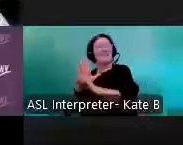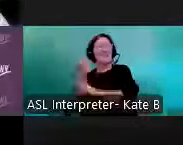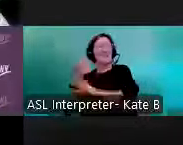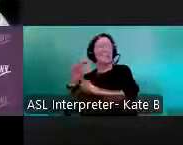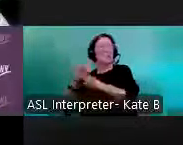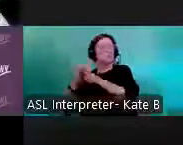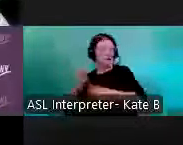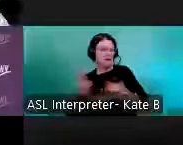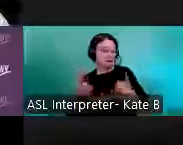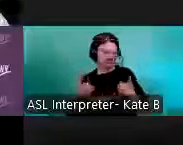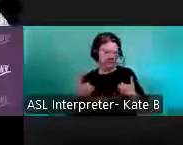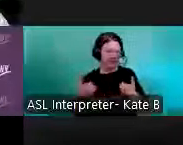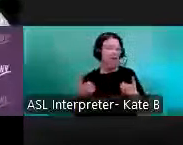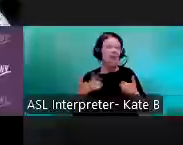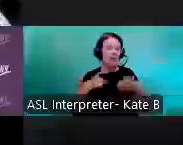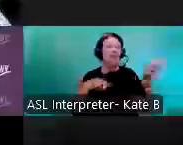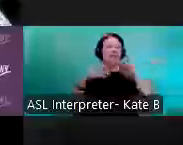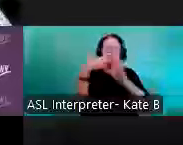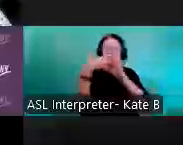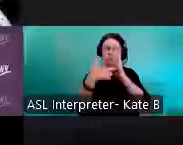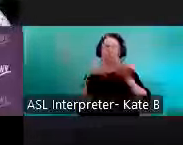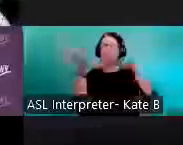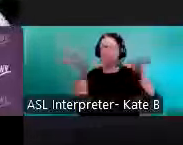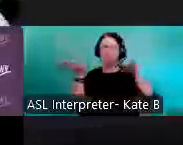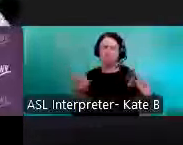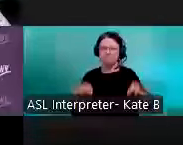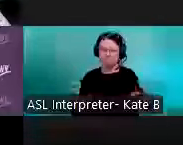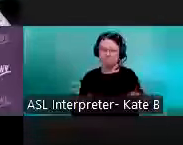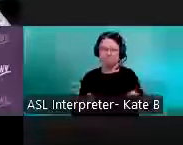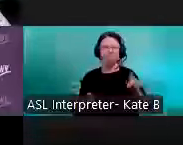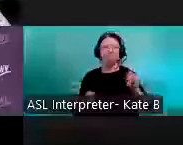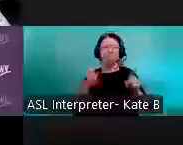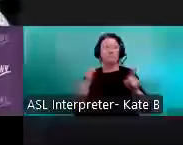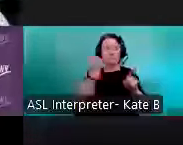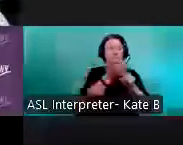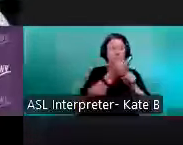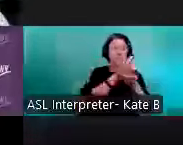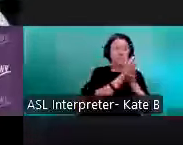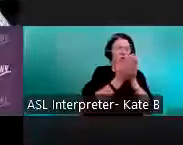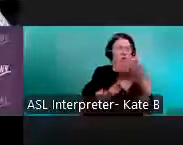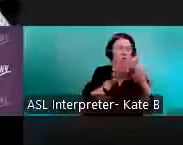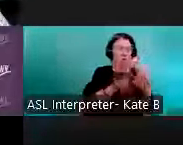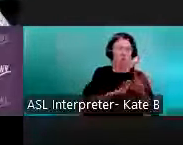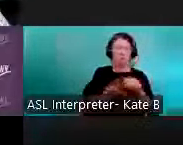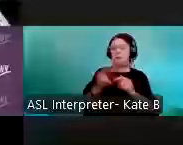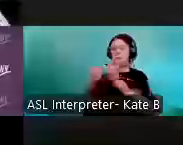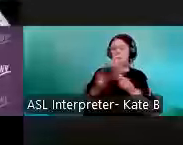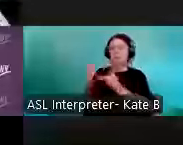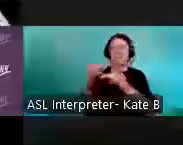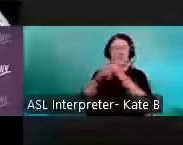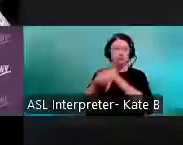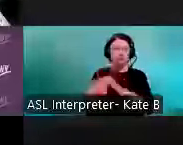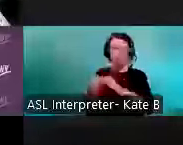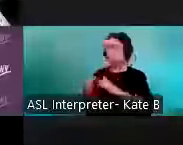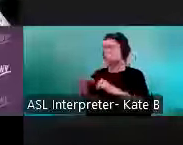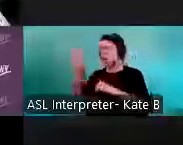And we walk through the rules. So one thing to know is if you're going to be an observer, when you show up, you're going to need to check in with